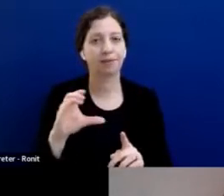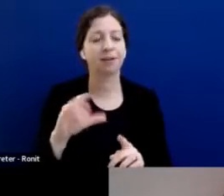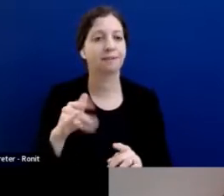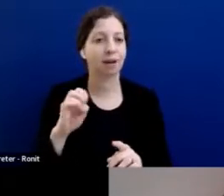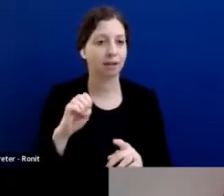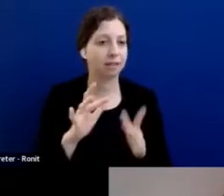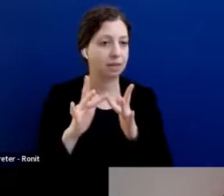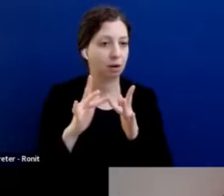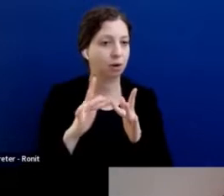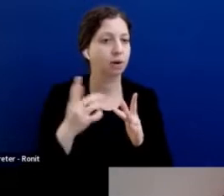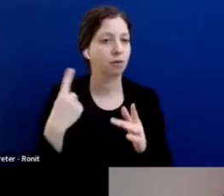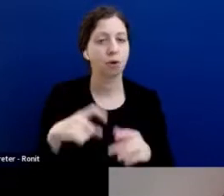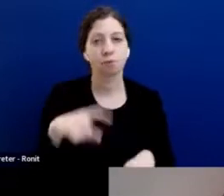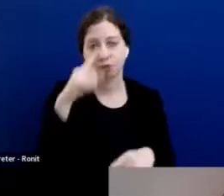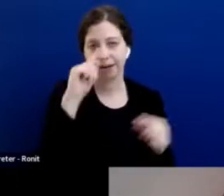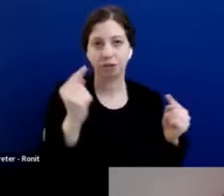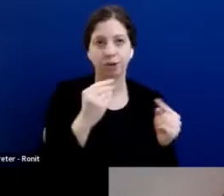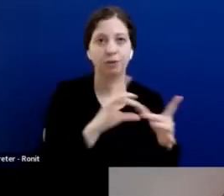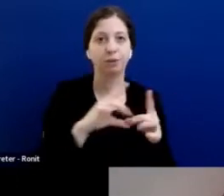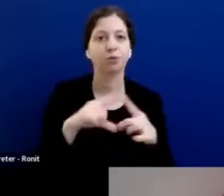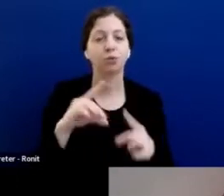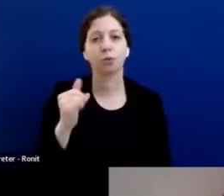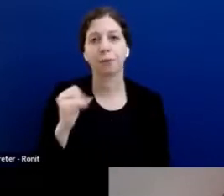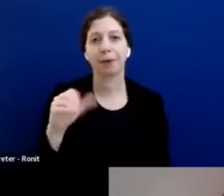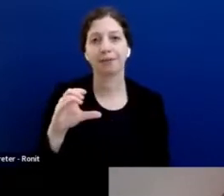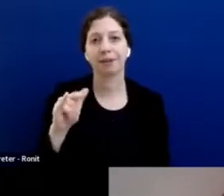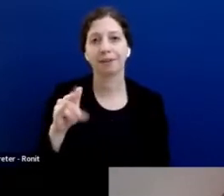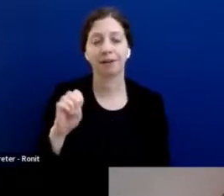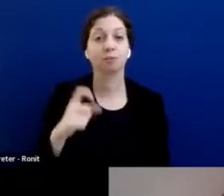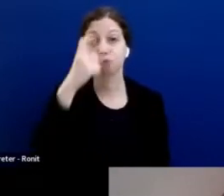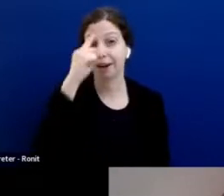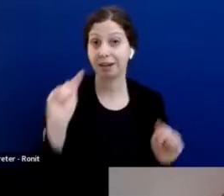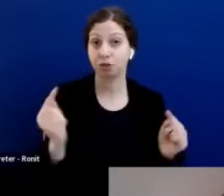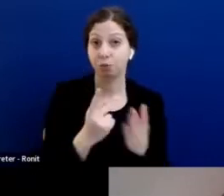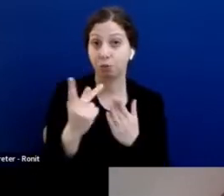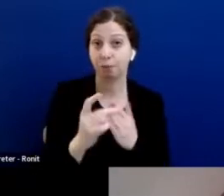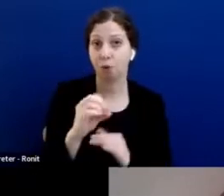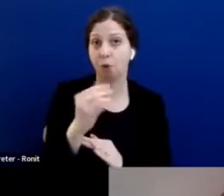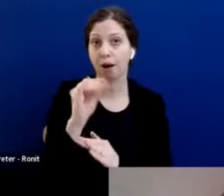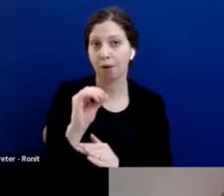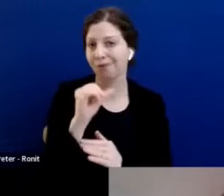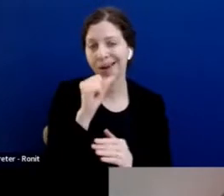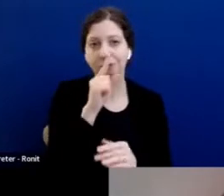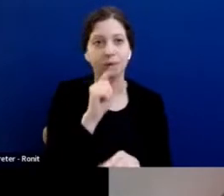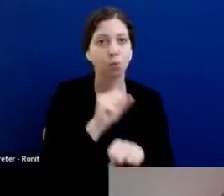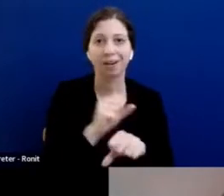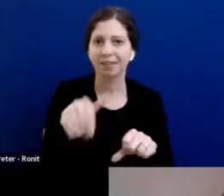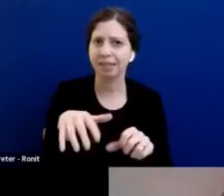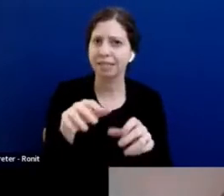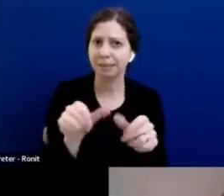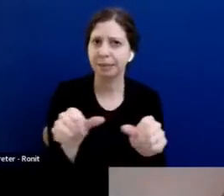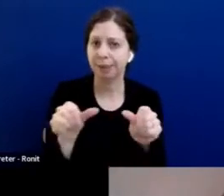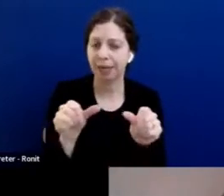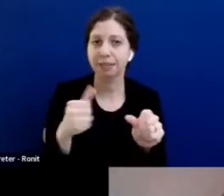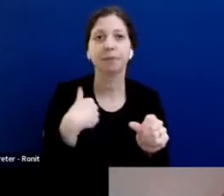its relationship to domestic violence. The Brain Injury Program in Ohio had not really been working in this space, and I was